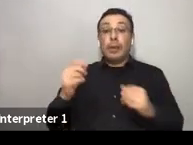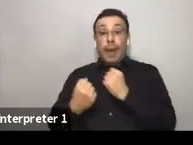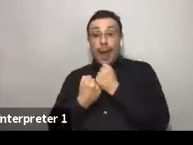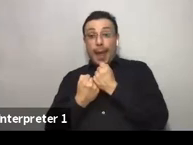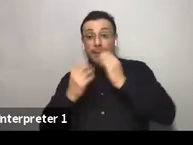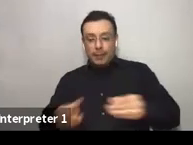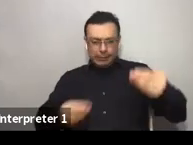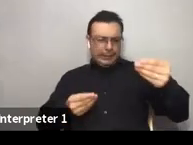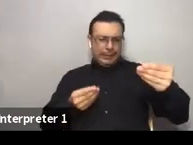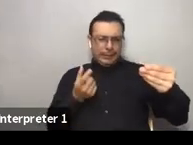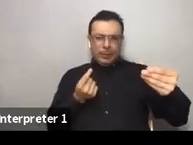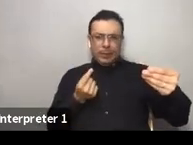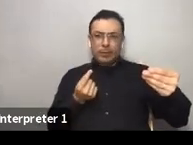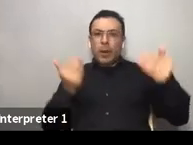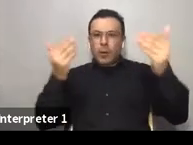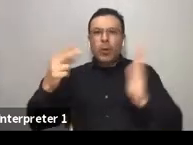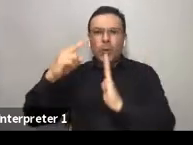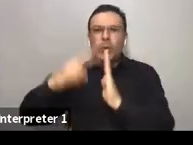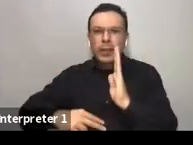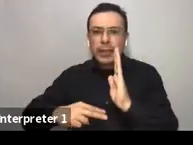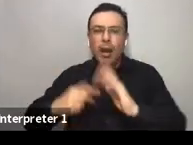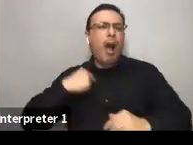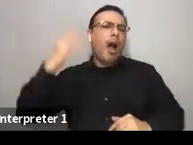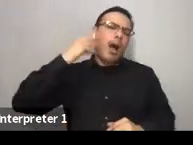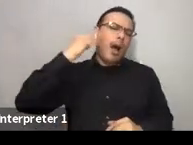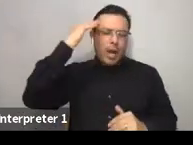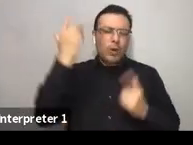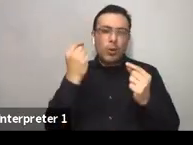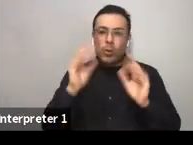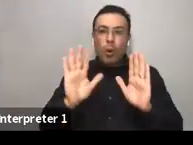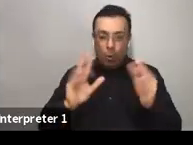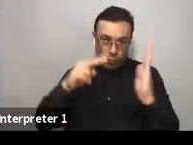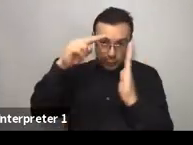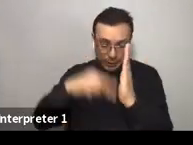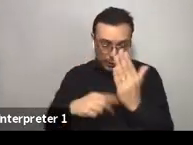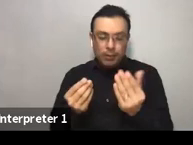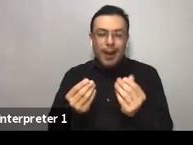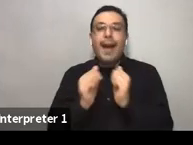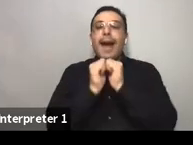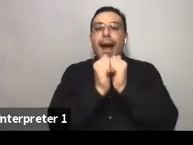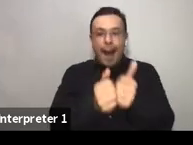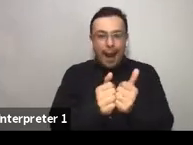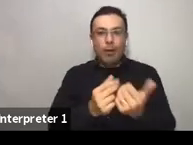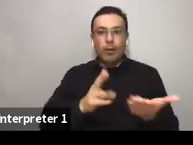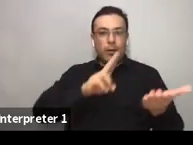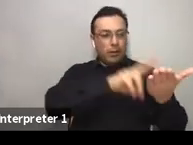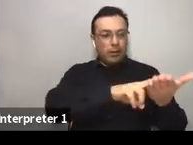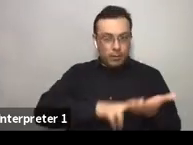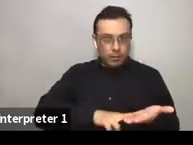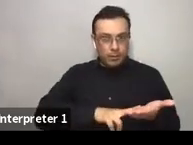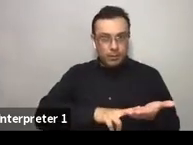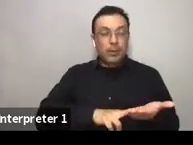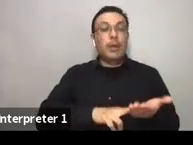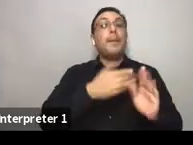really encourage you to read. Even if you've been doing this for years, it's a great way. It goes through all of the details of how to have a conversation